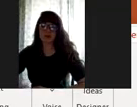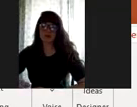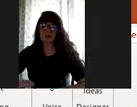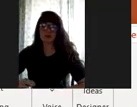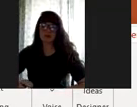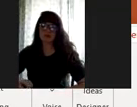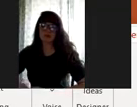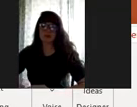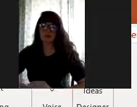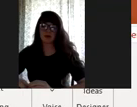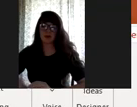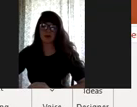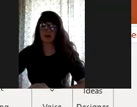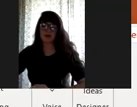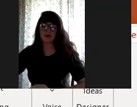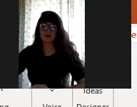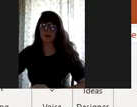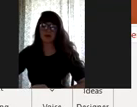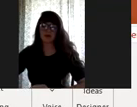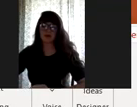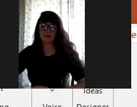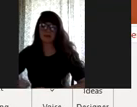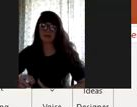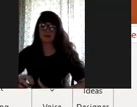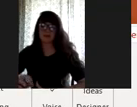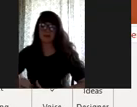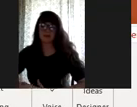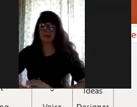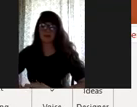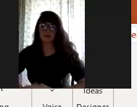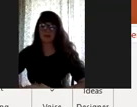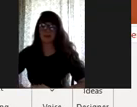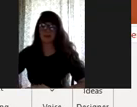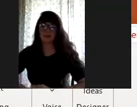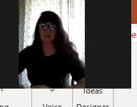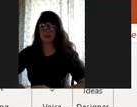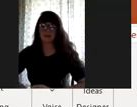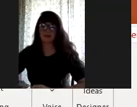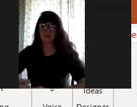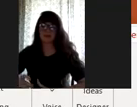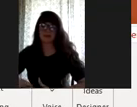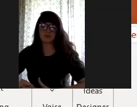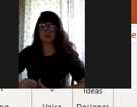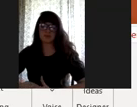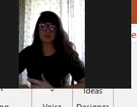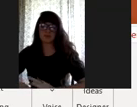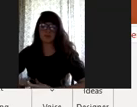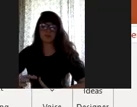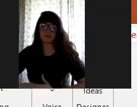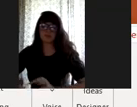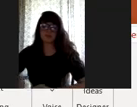text as to what Paul may do? Well, we at least have to focus on the green text. But like I said, you're free to go wherever you